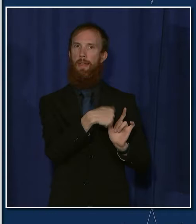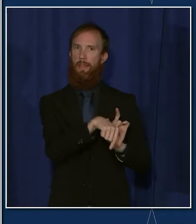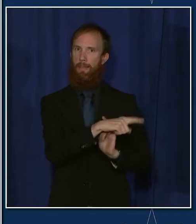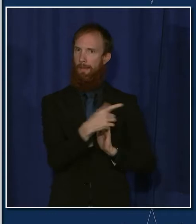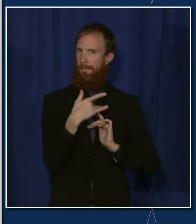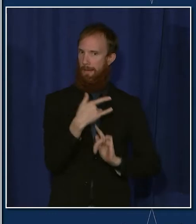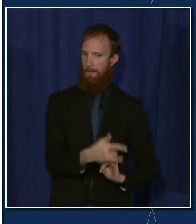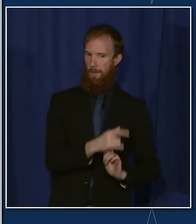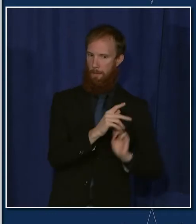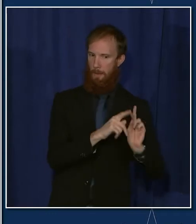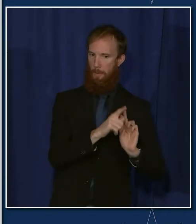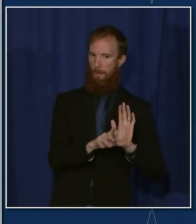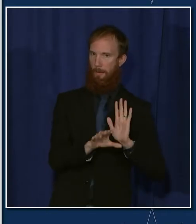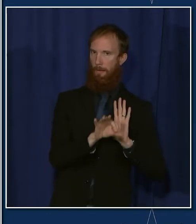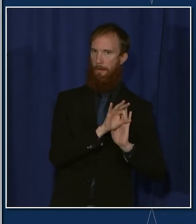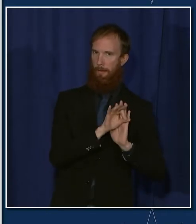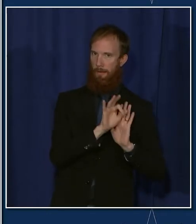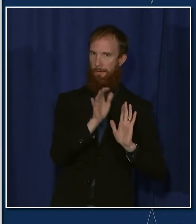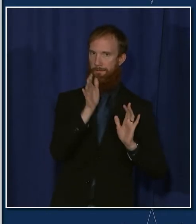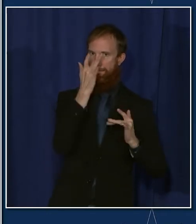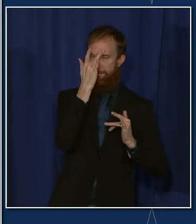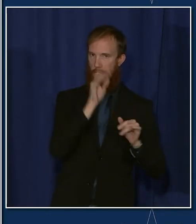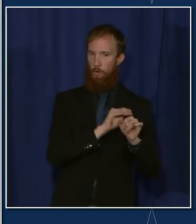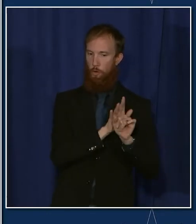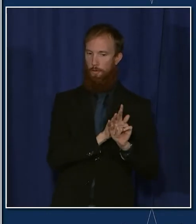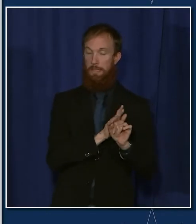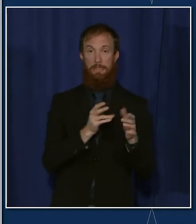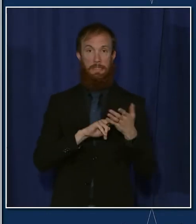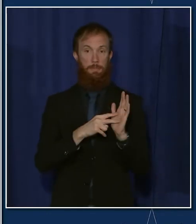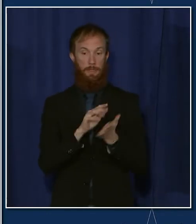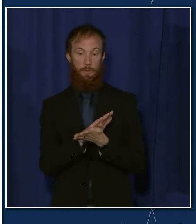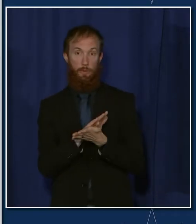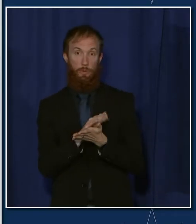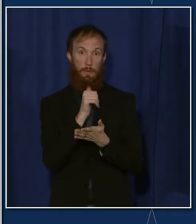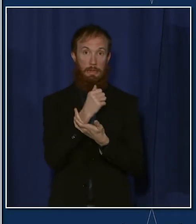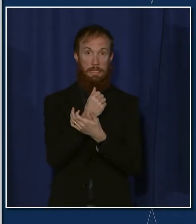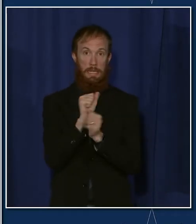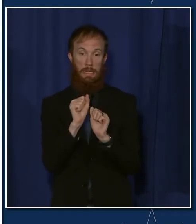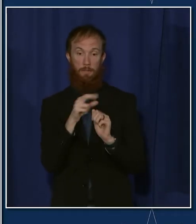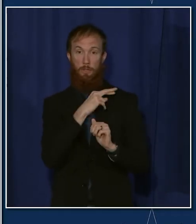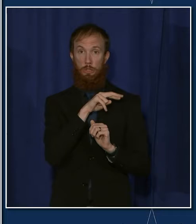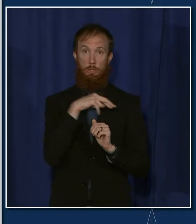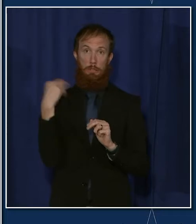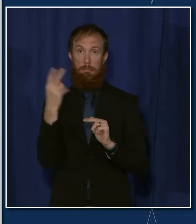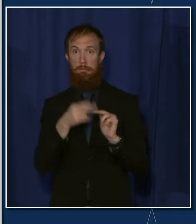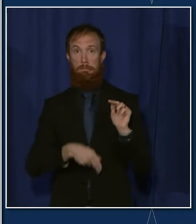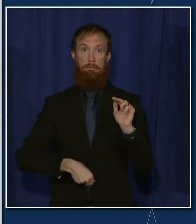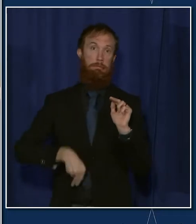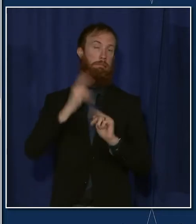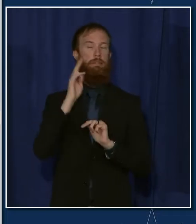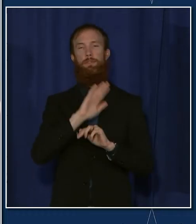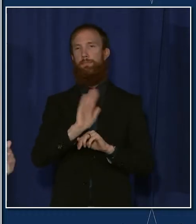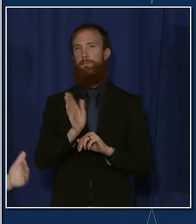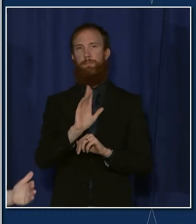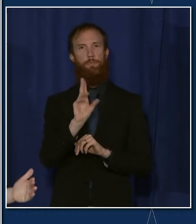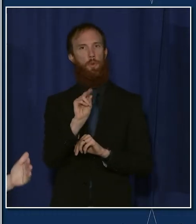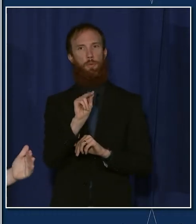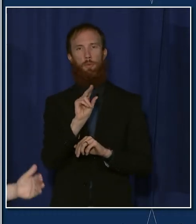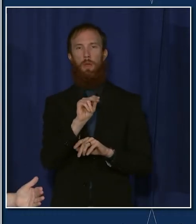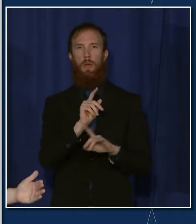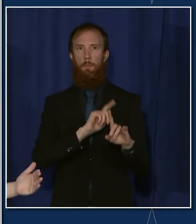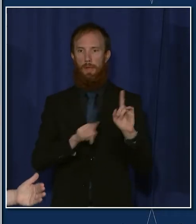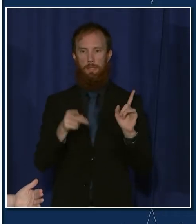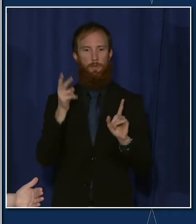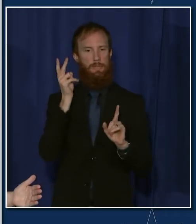mean that the schools are any less safe. It doesn't mean that the risk has changed, except that as community numbers